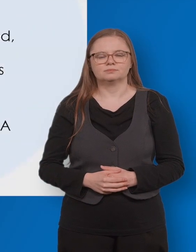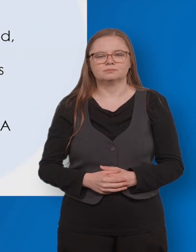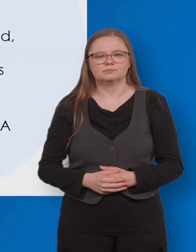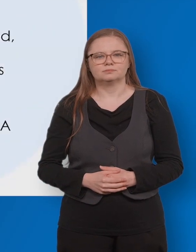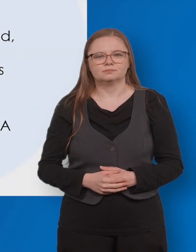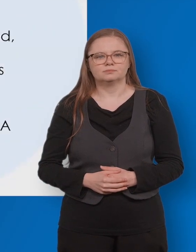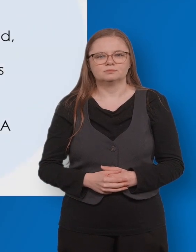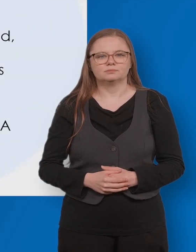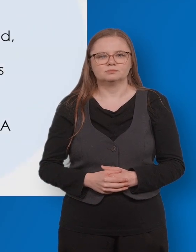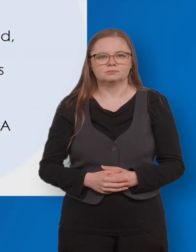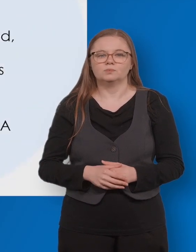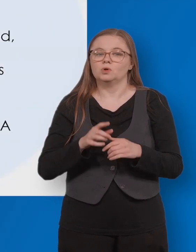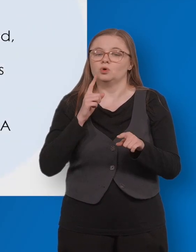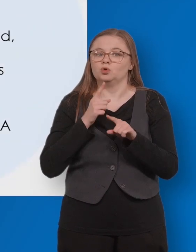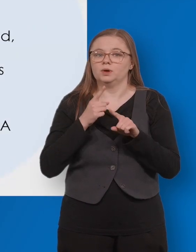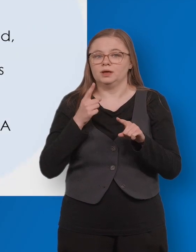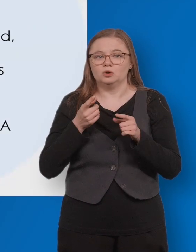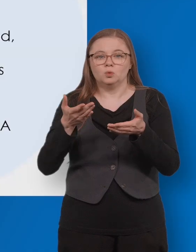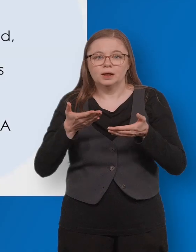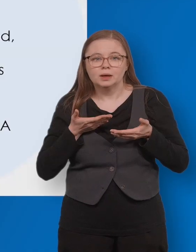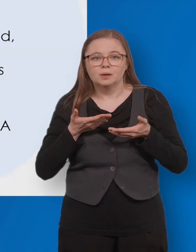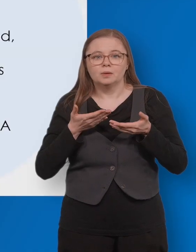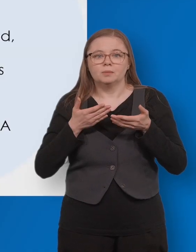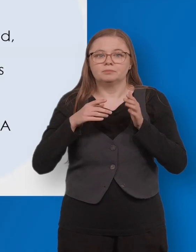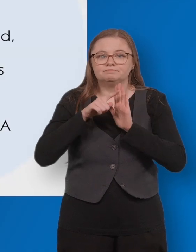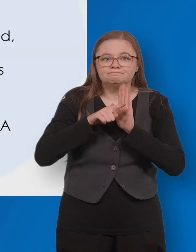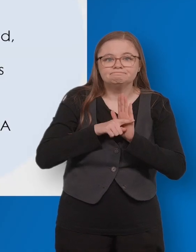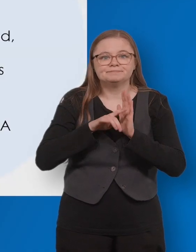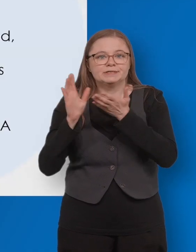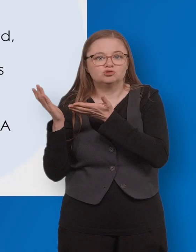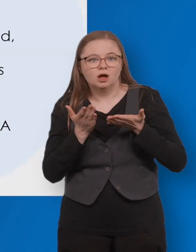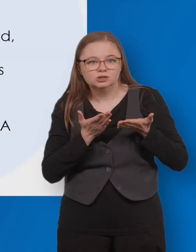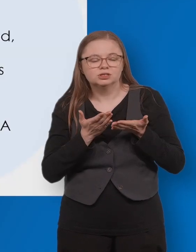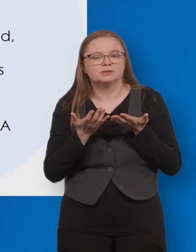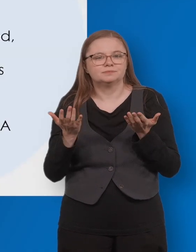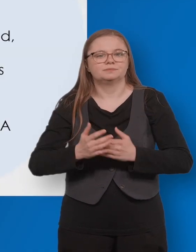So just some quick welcome housekeeping and introductions.